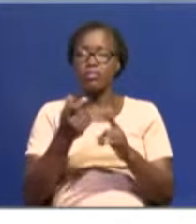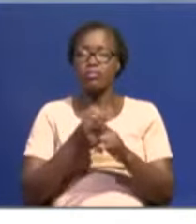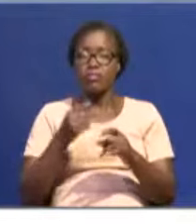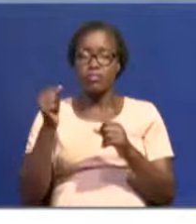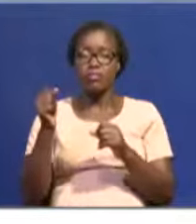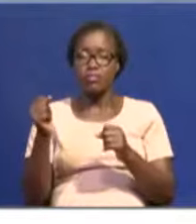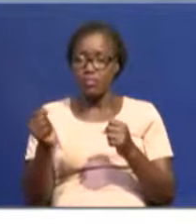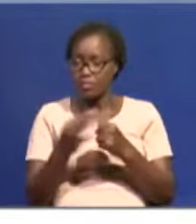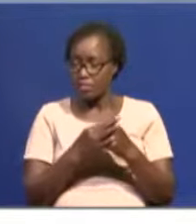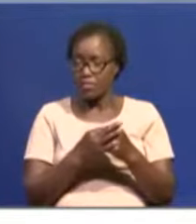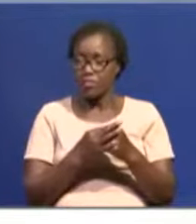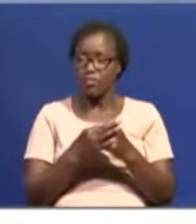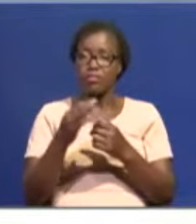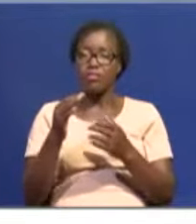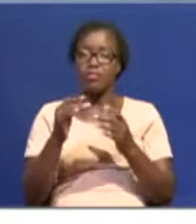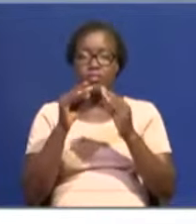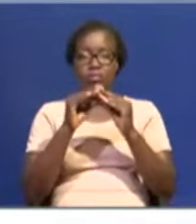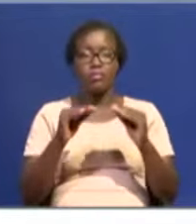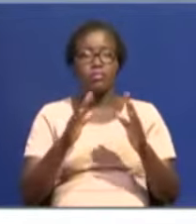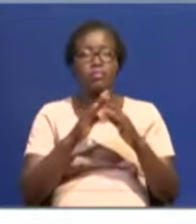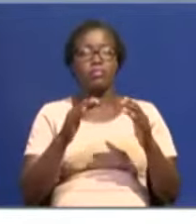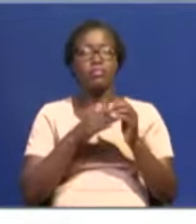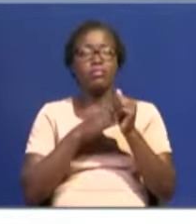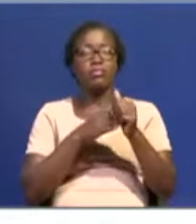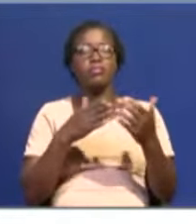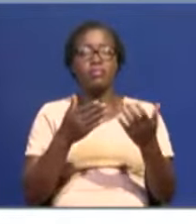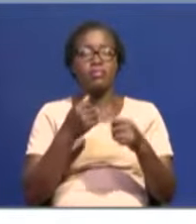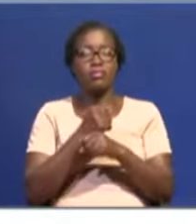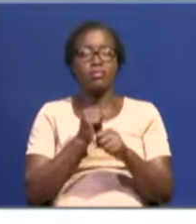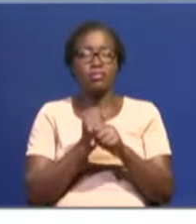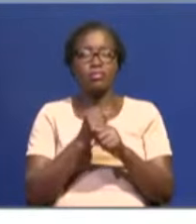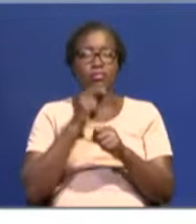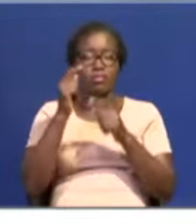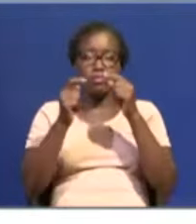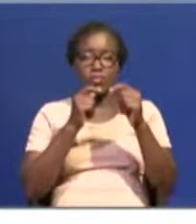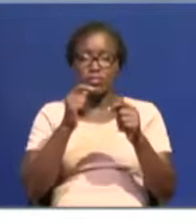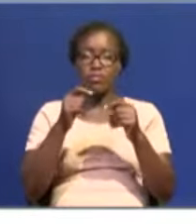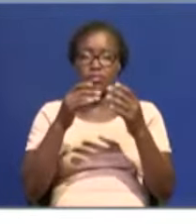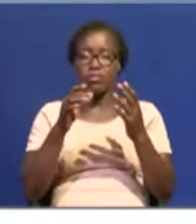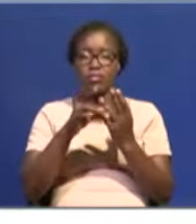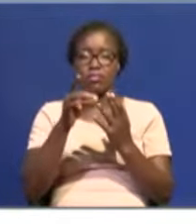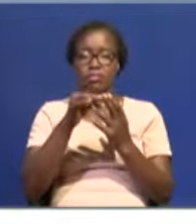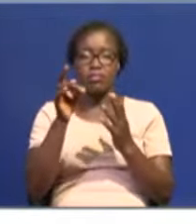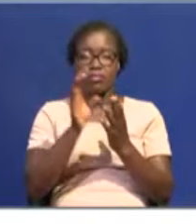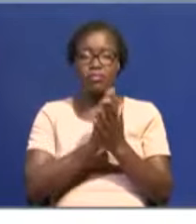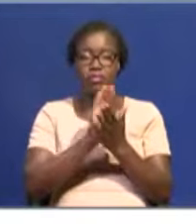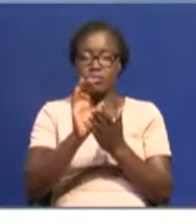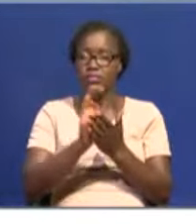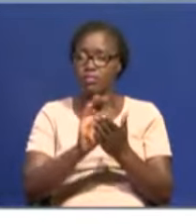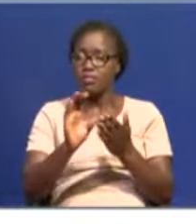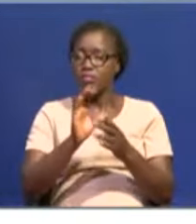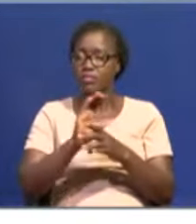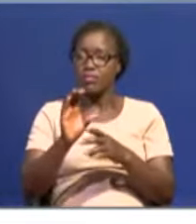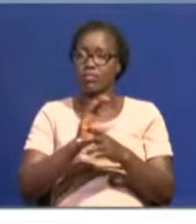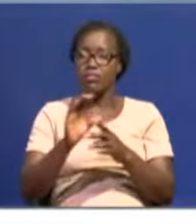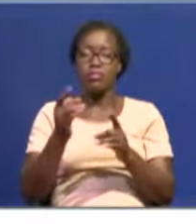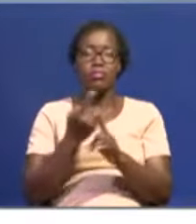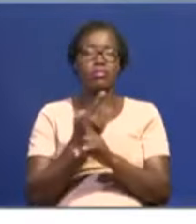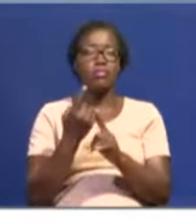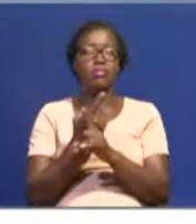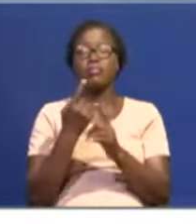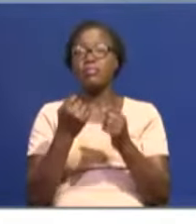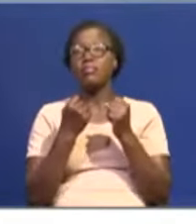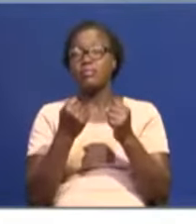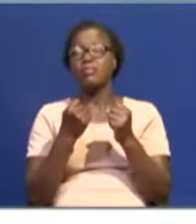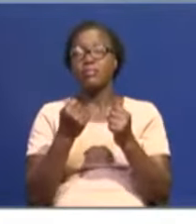informal settlements guided on how to hone their talents and how to identify their career paths based on their various strengths.